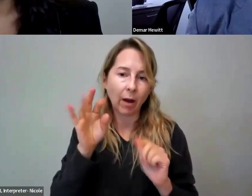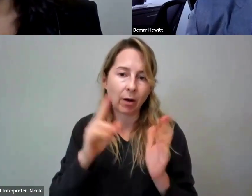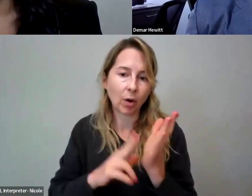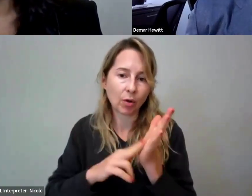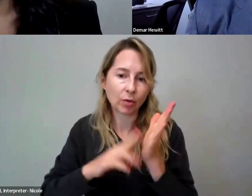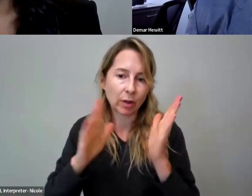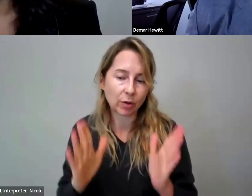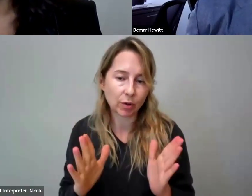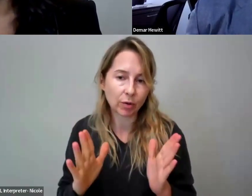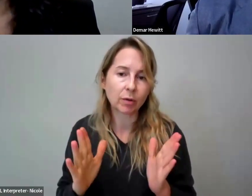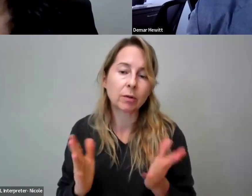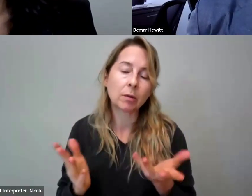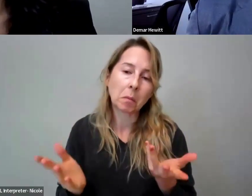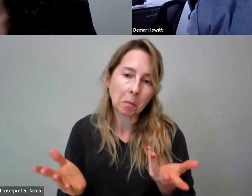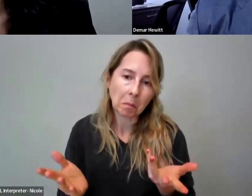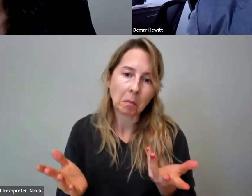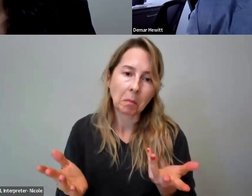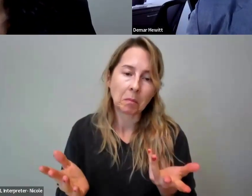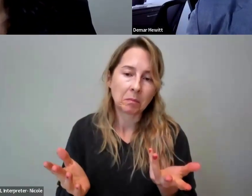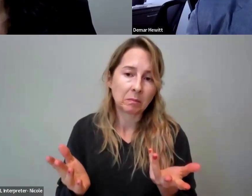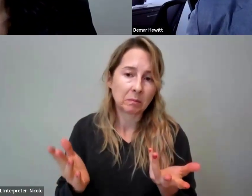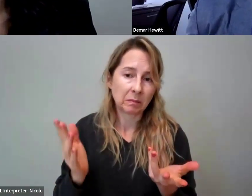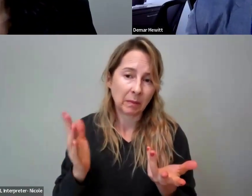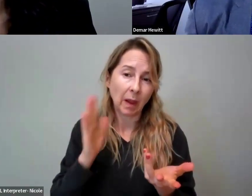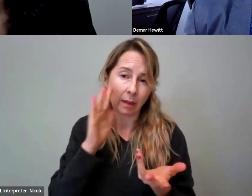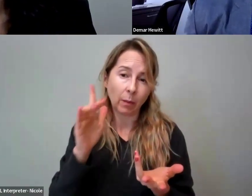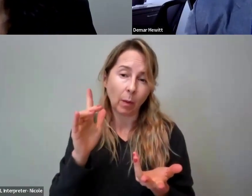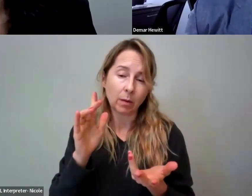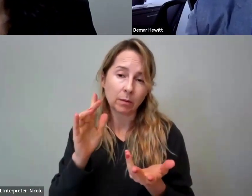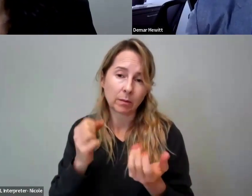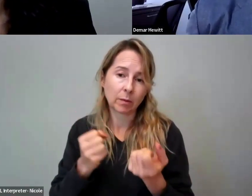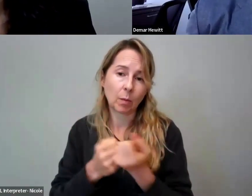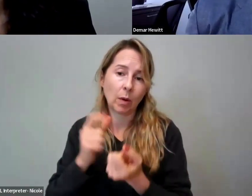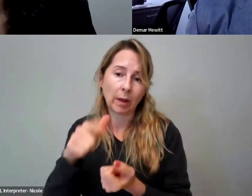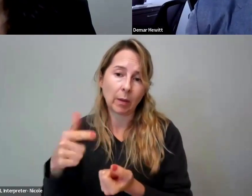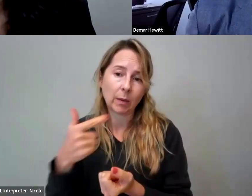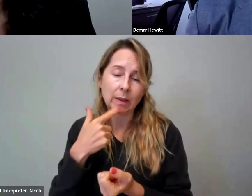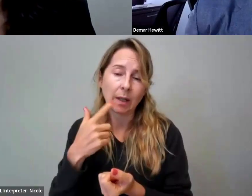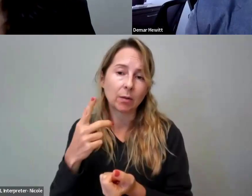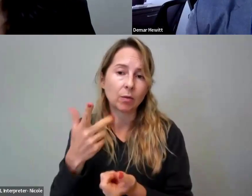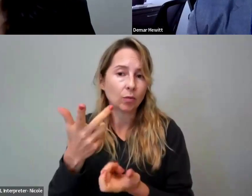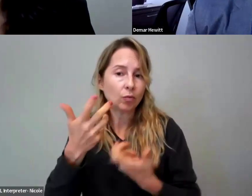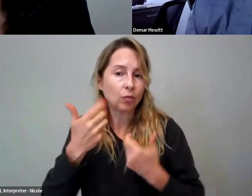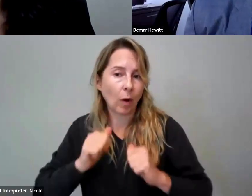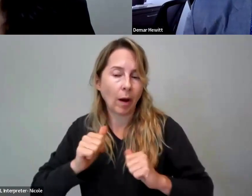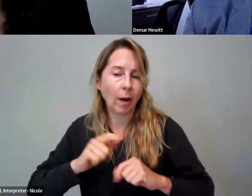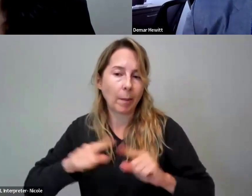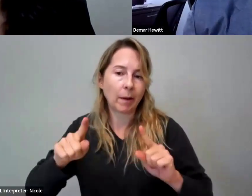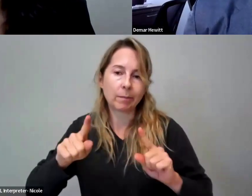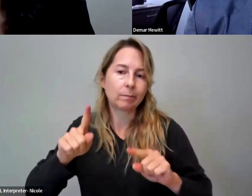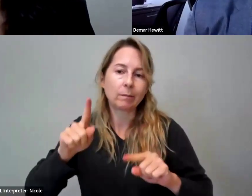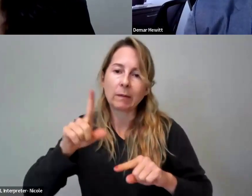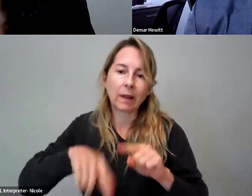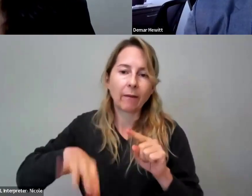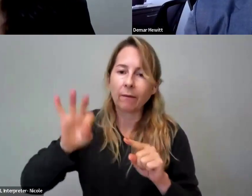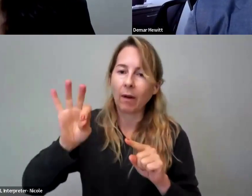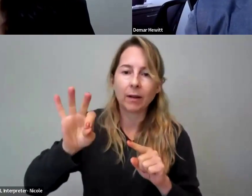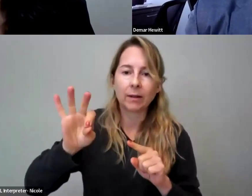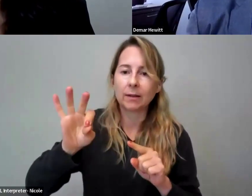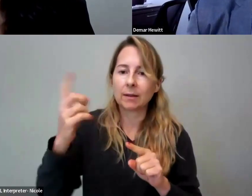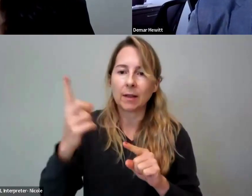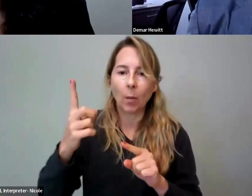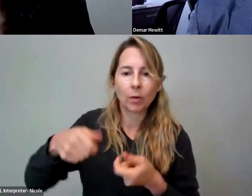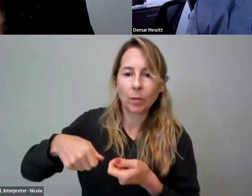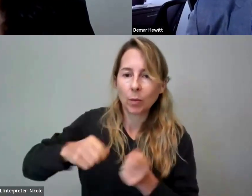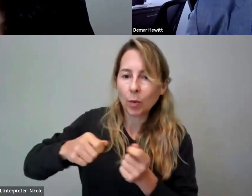all reasonable things to honor their duty and to remove the barrier that you face,